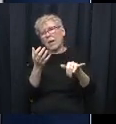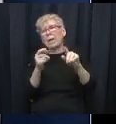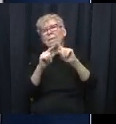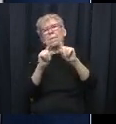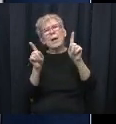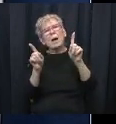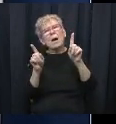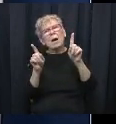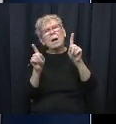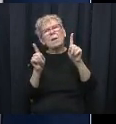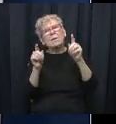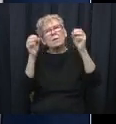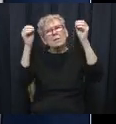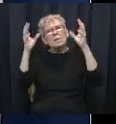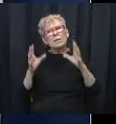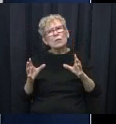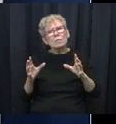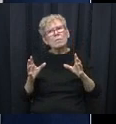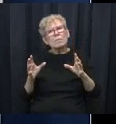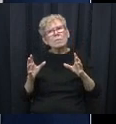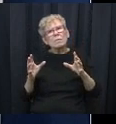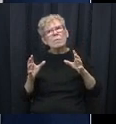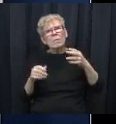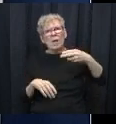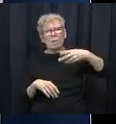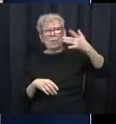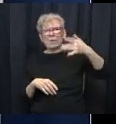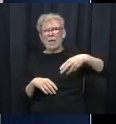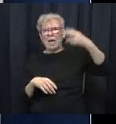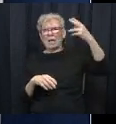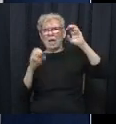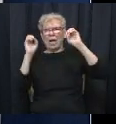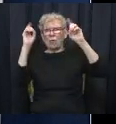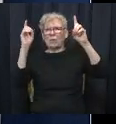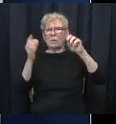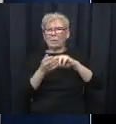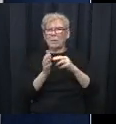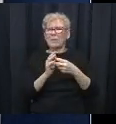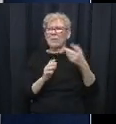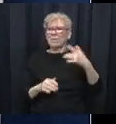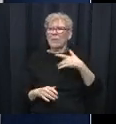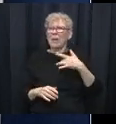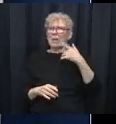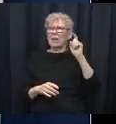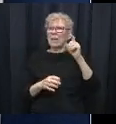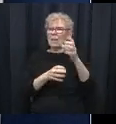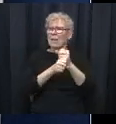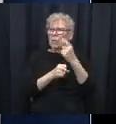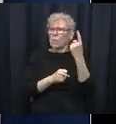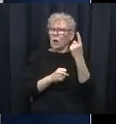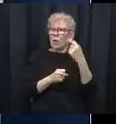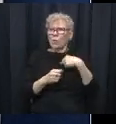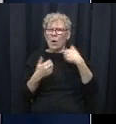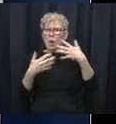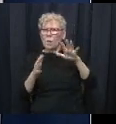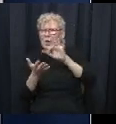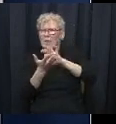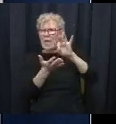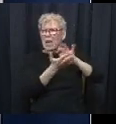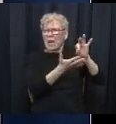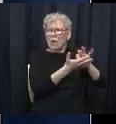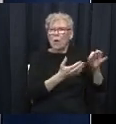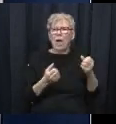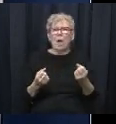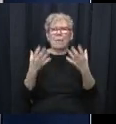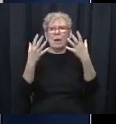expect to receive, yes, over the next 3 weeks, everybody who meets that category will be vaccinated. Does that mean that some won't